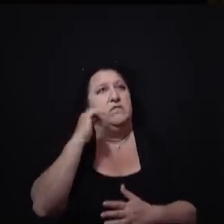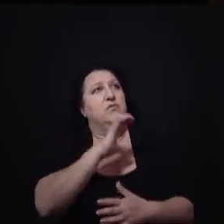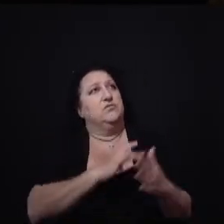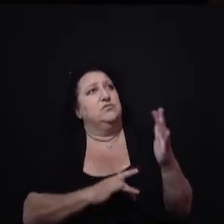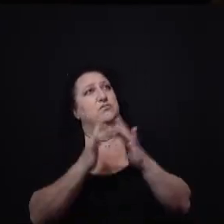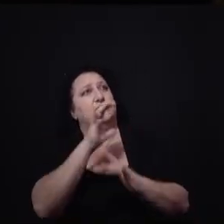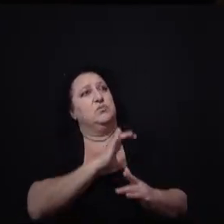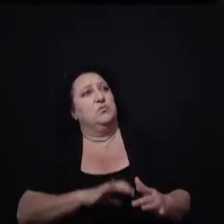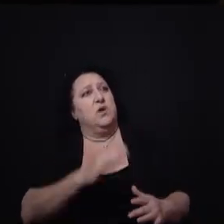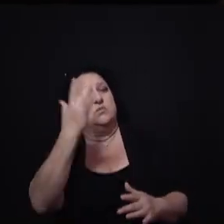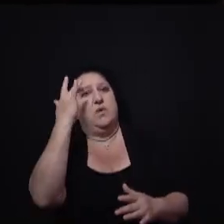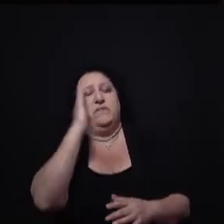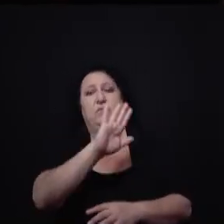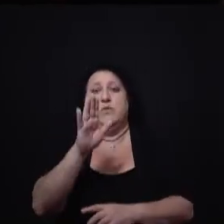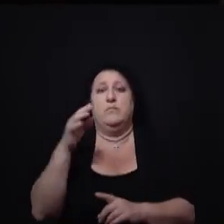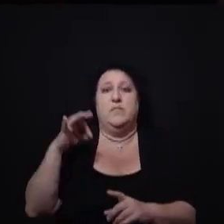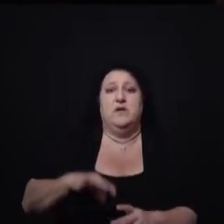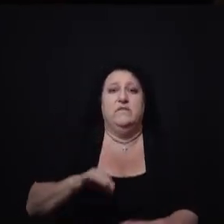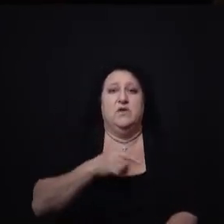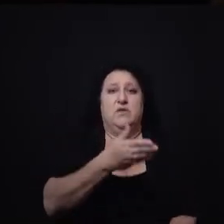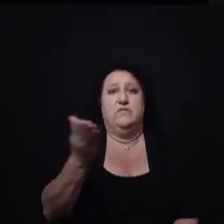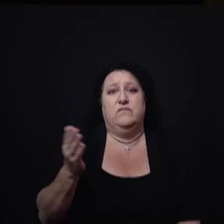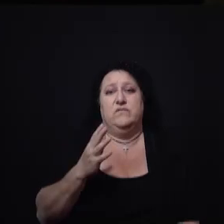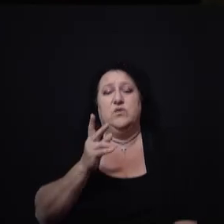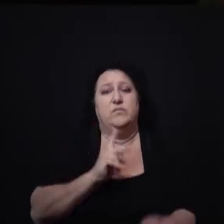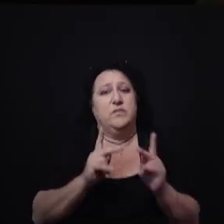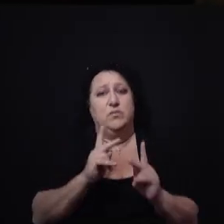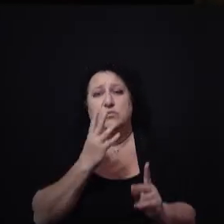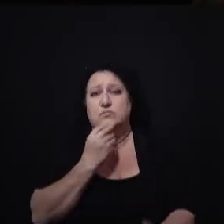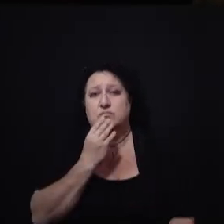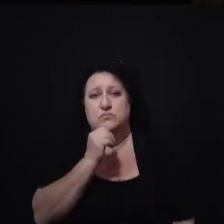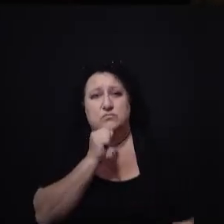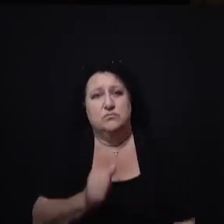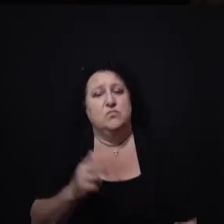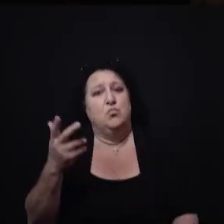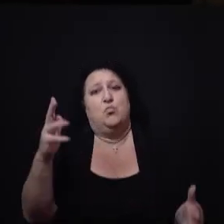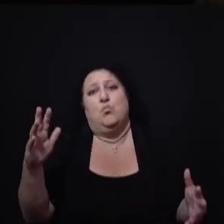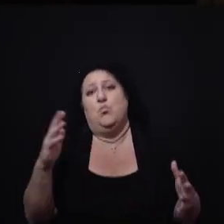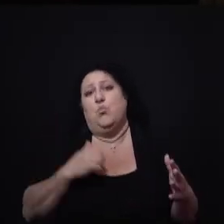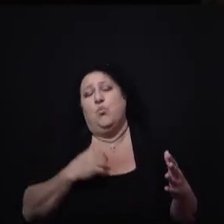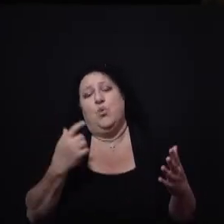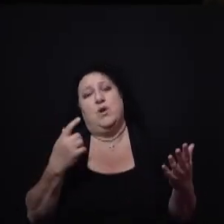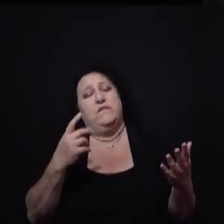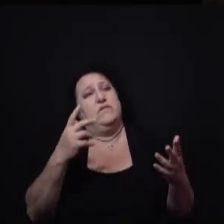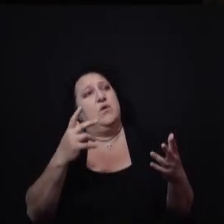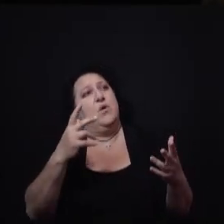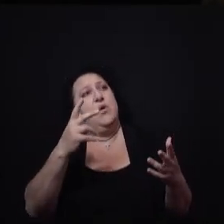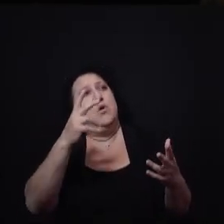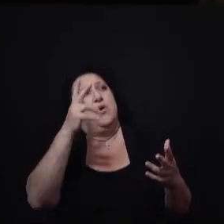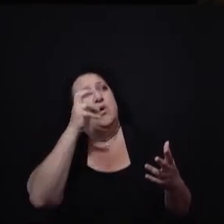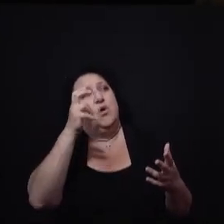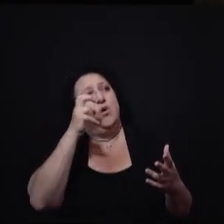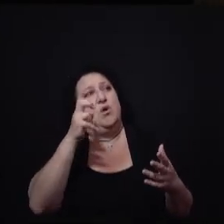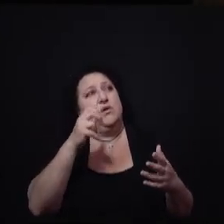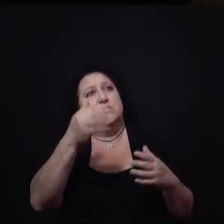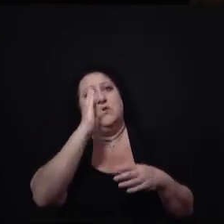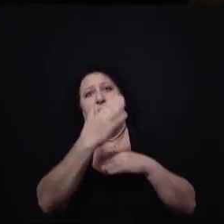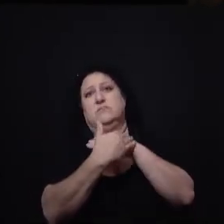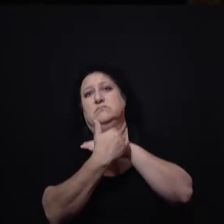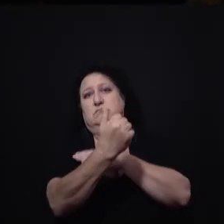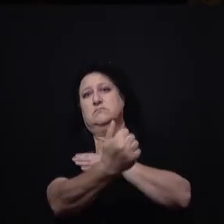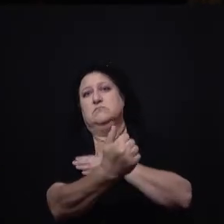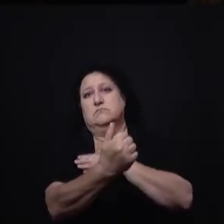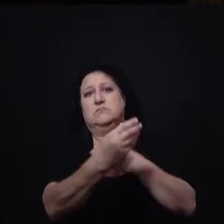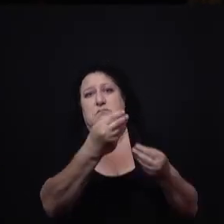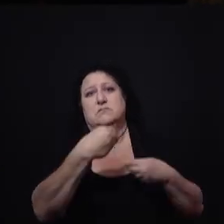Gentiles. For surely you have already heard of the commission of God's grace that was given me for you,